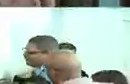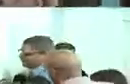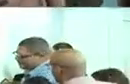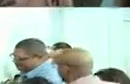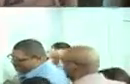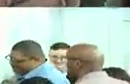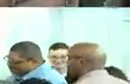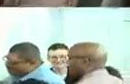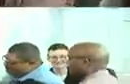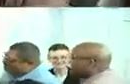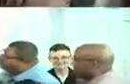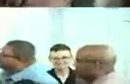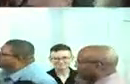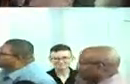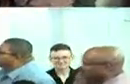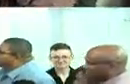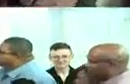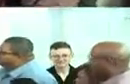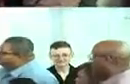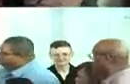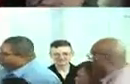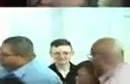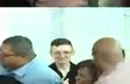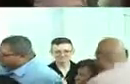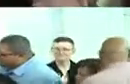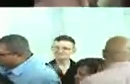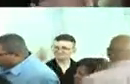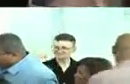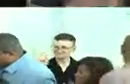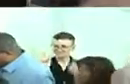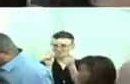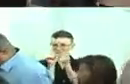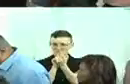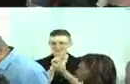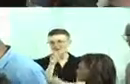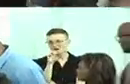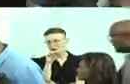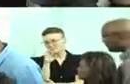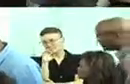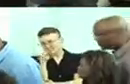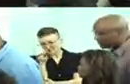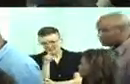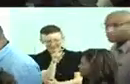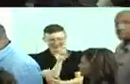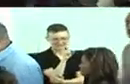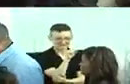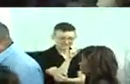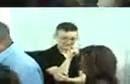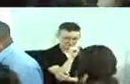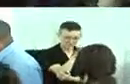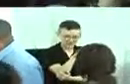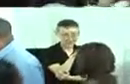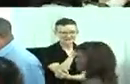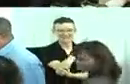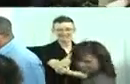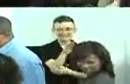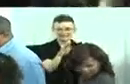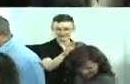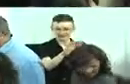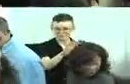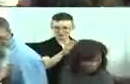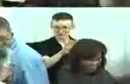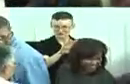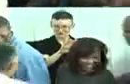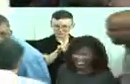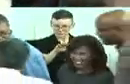so I met briefly with Mark and Nestor and with their children last week, and we talked a little bit about what their hopes were, and they said,